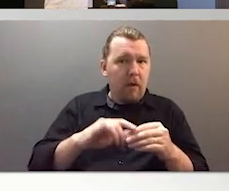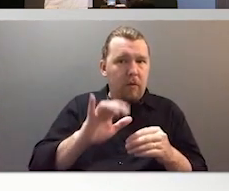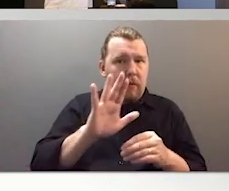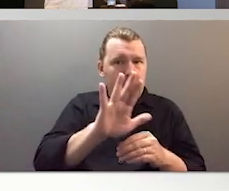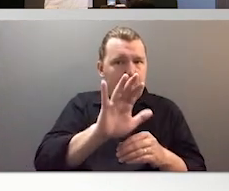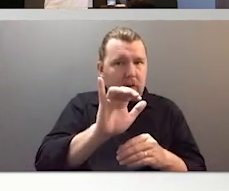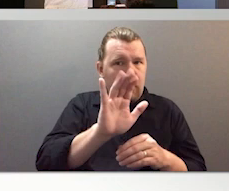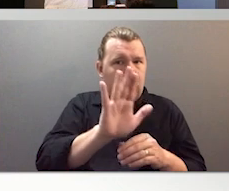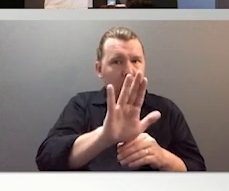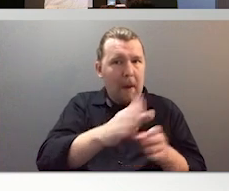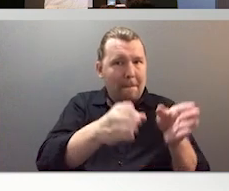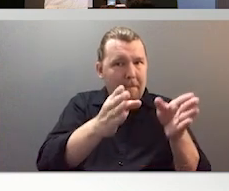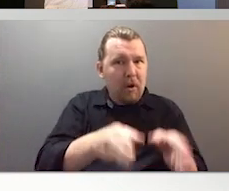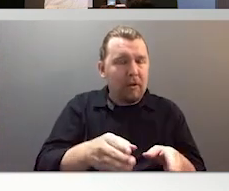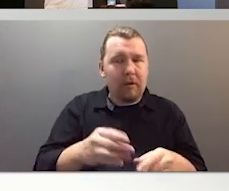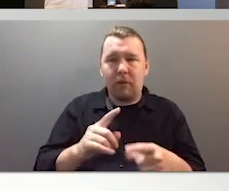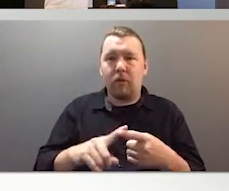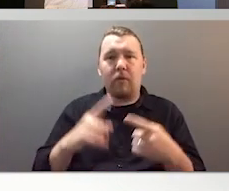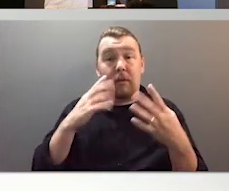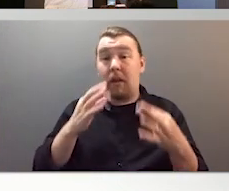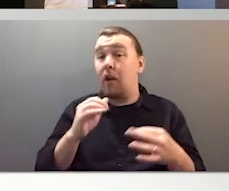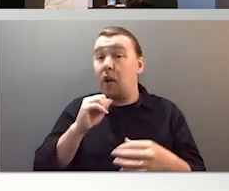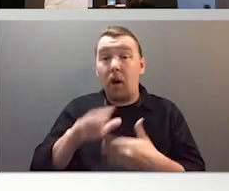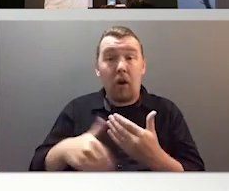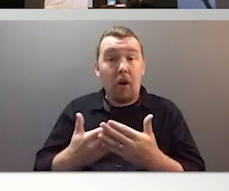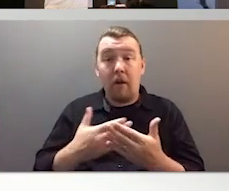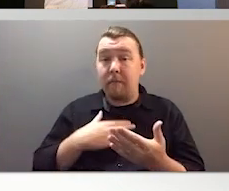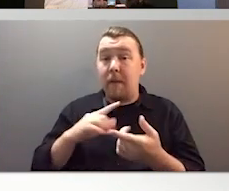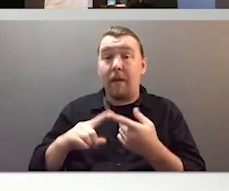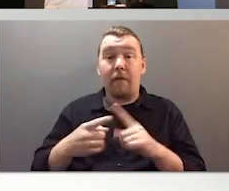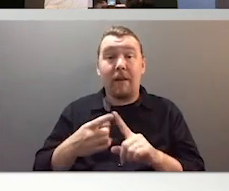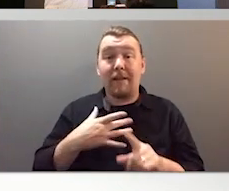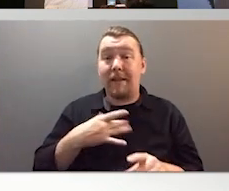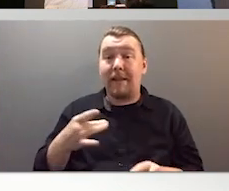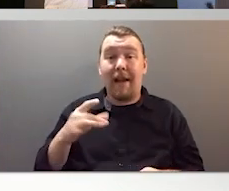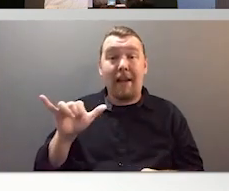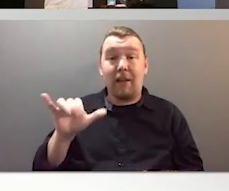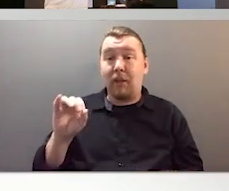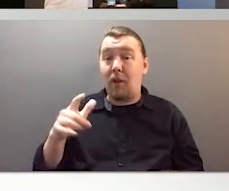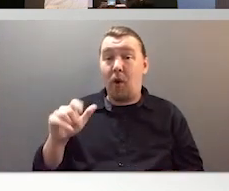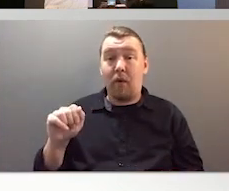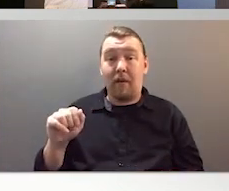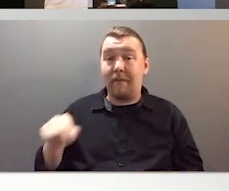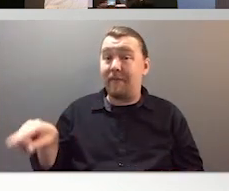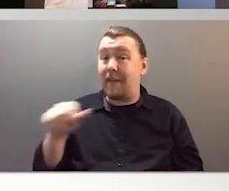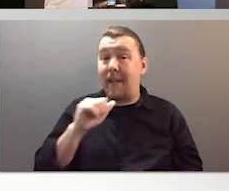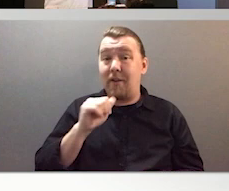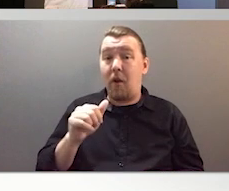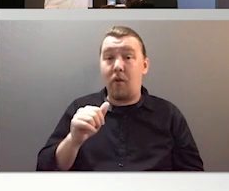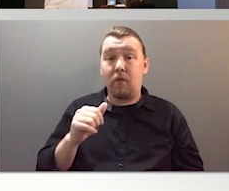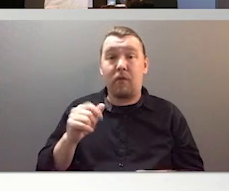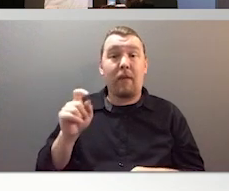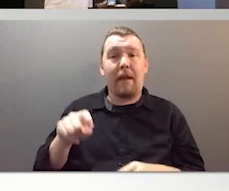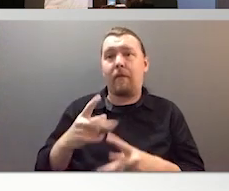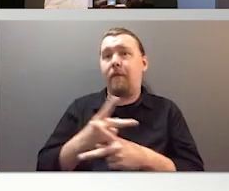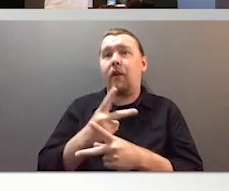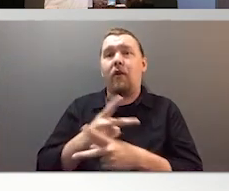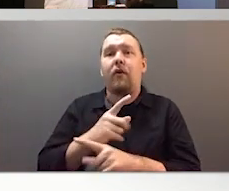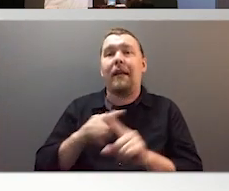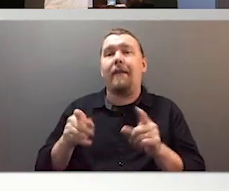it. And so then when we start working on yoga off the mat, like you've learned all these skills, it's not just for